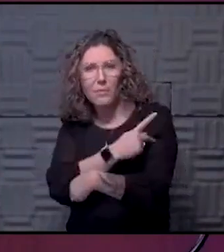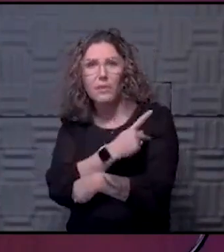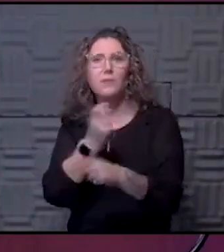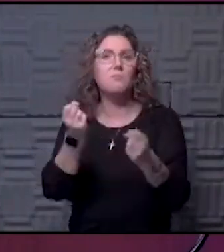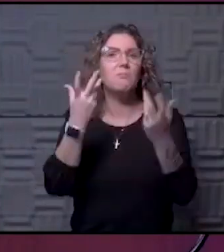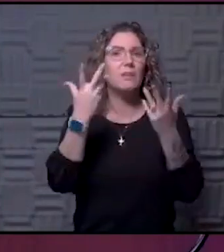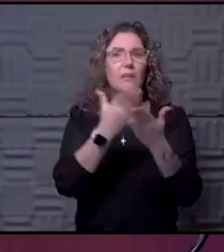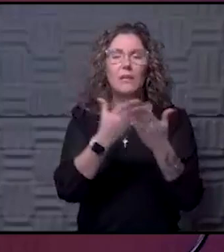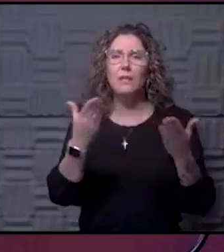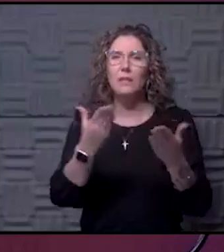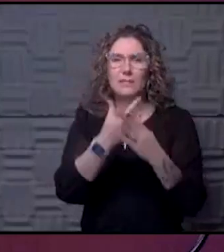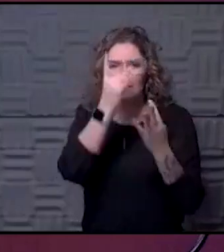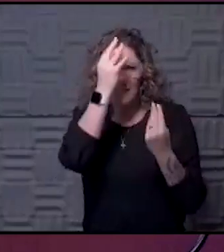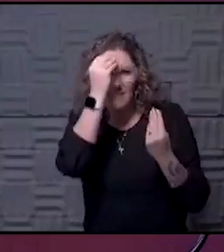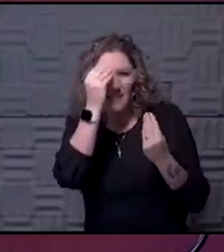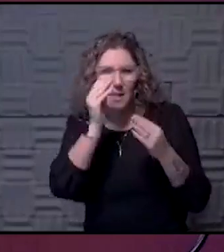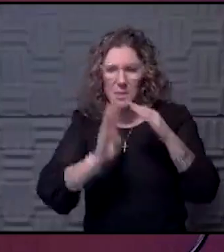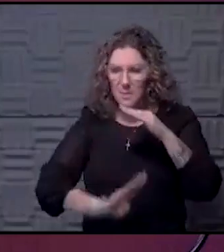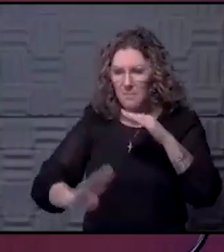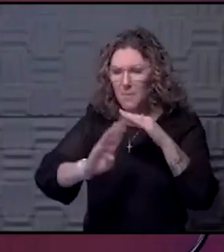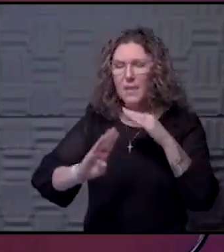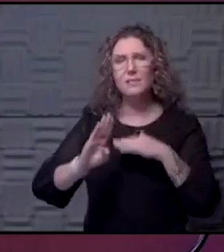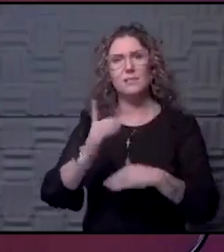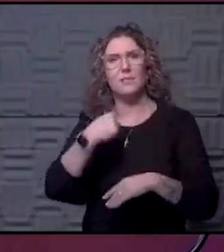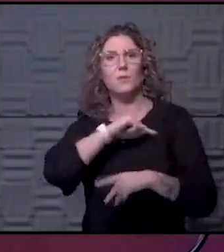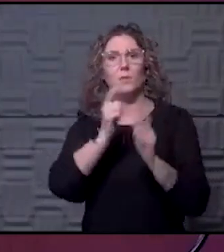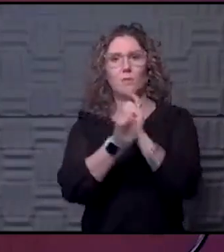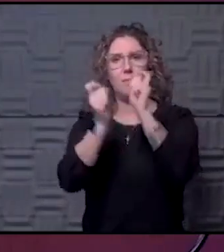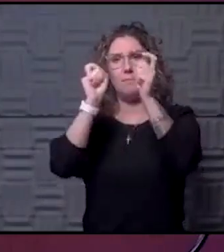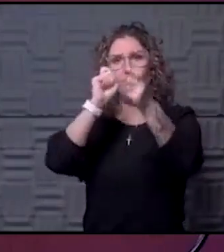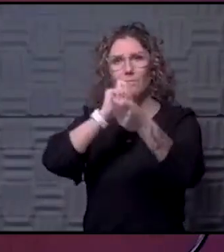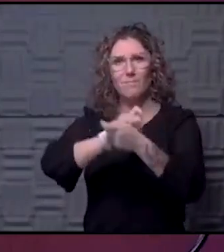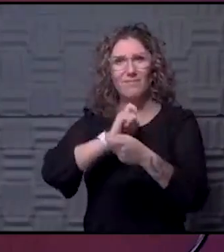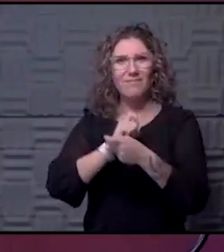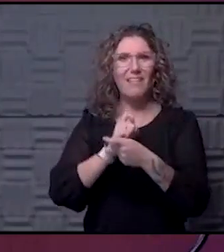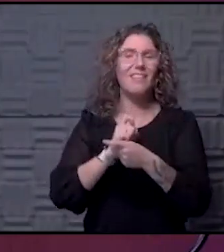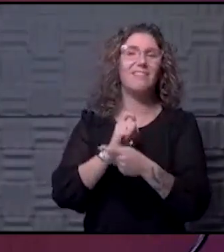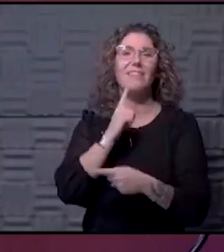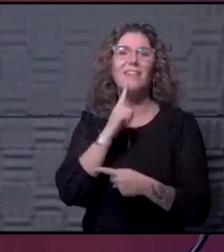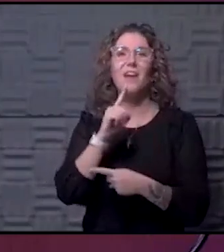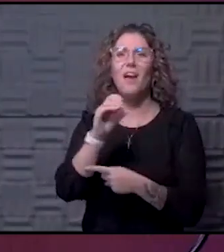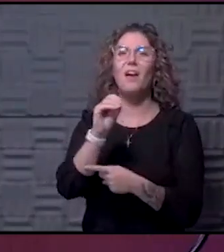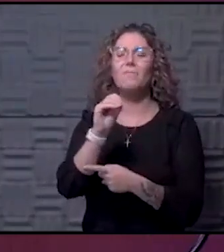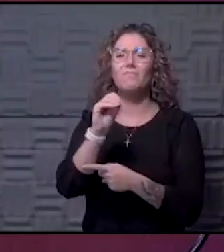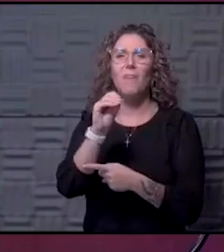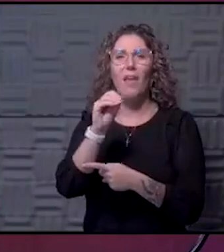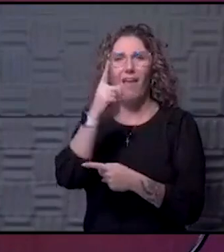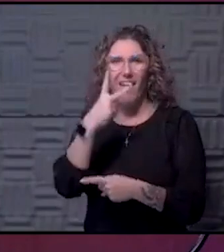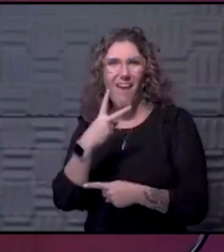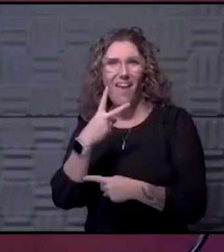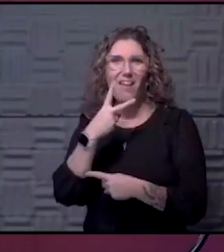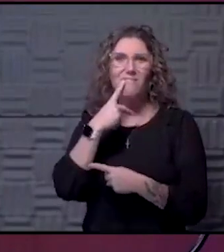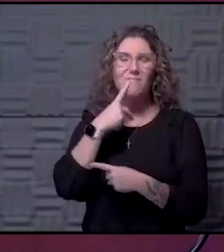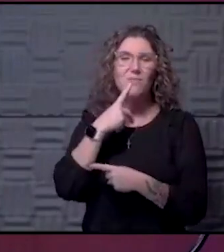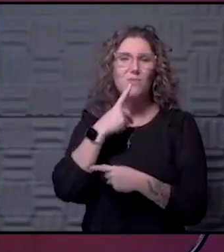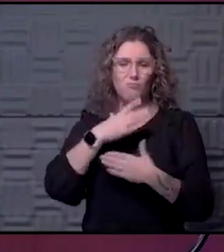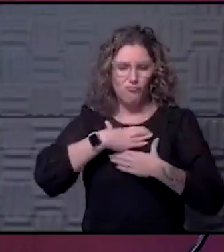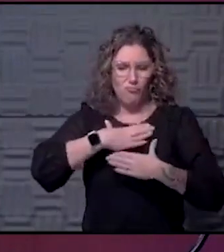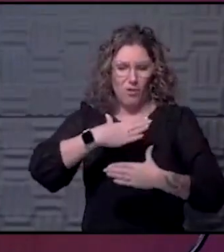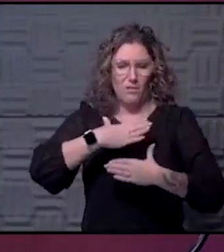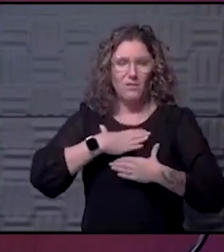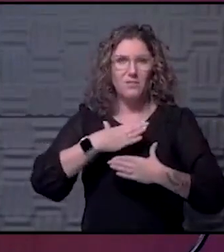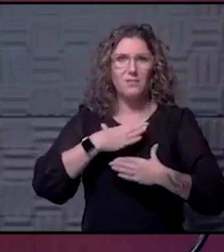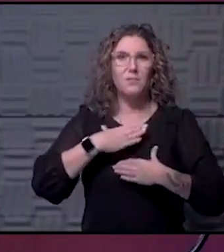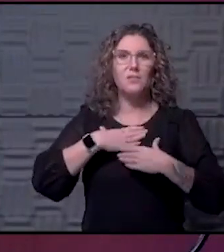So many things. You even think about basics. We predominantly switched to the half-face respirators, and in the ICUs, most people